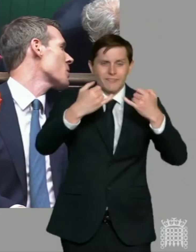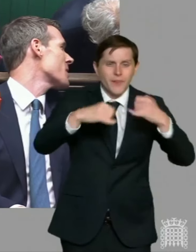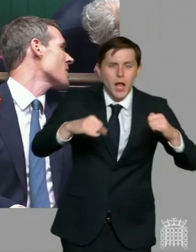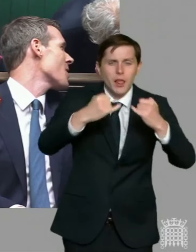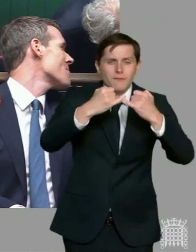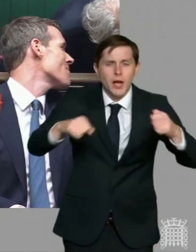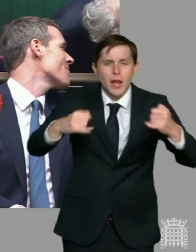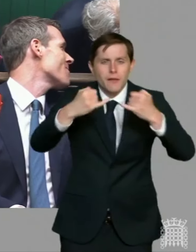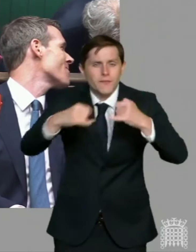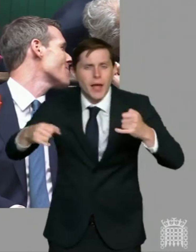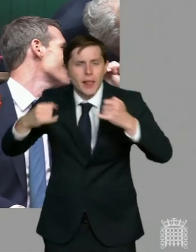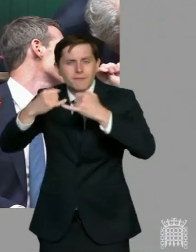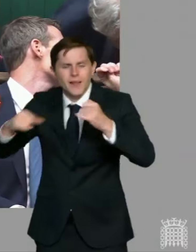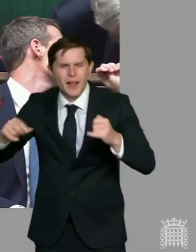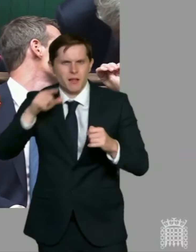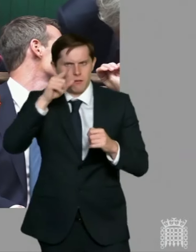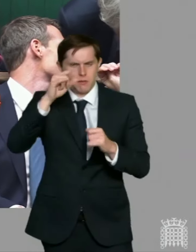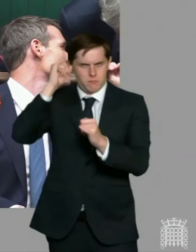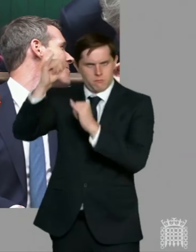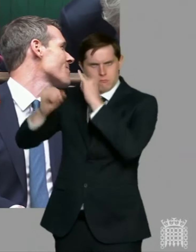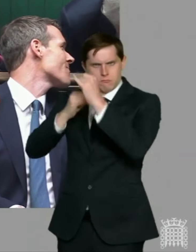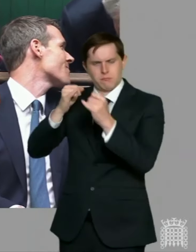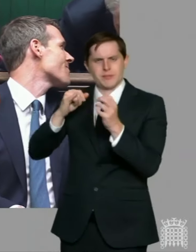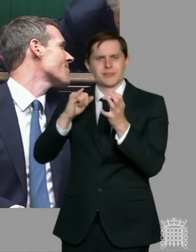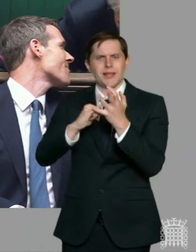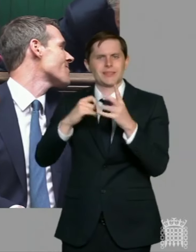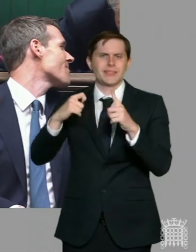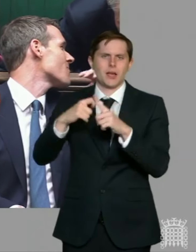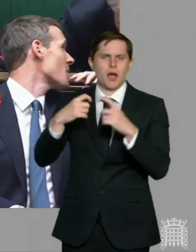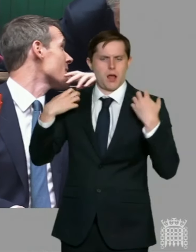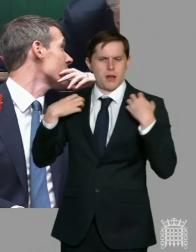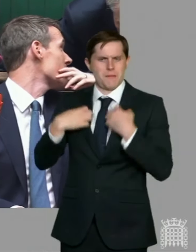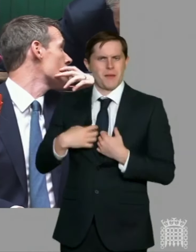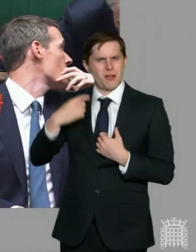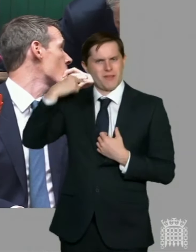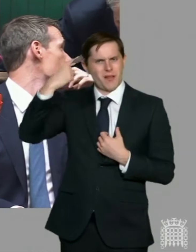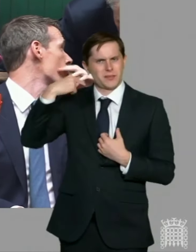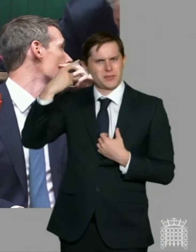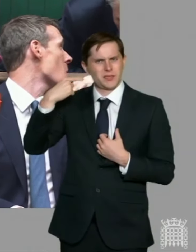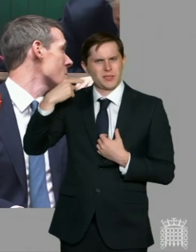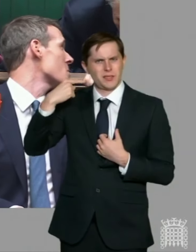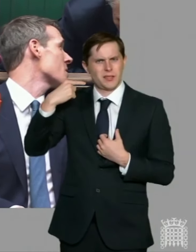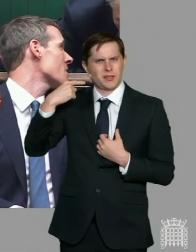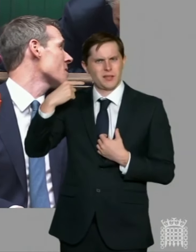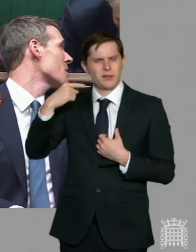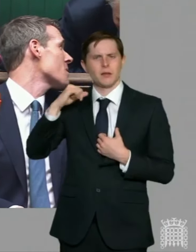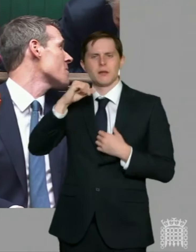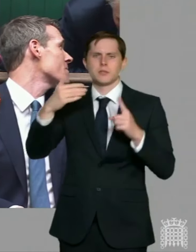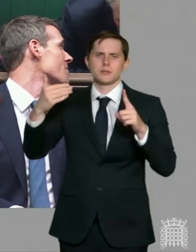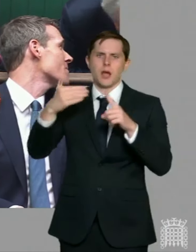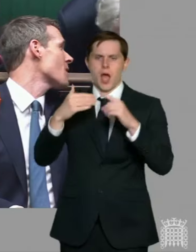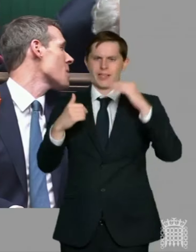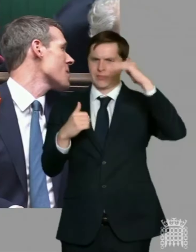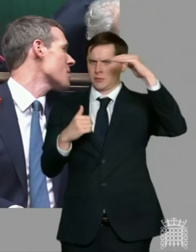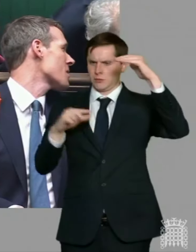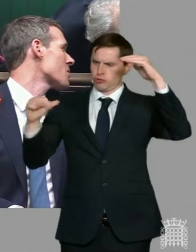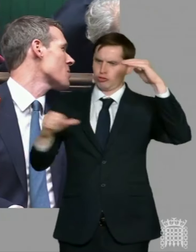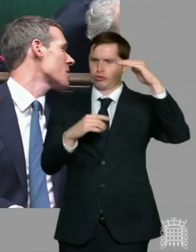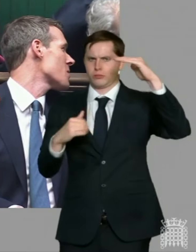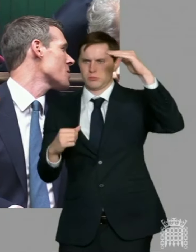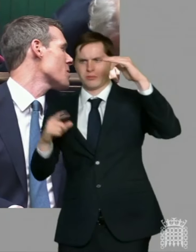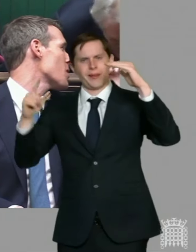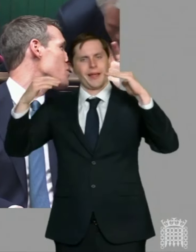bizarre figures that they set for the Mayor. Every single year, the Conservative government failed to